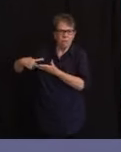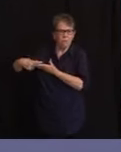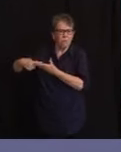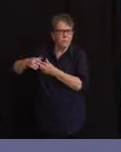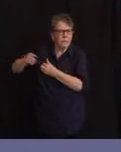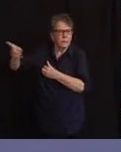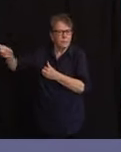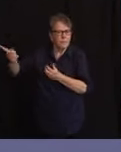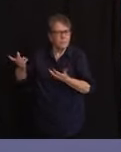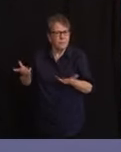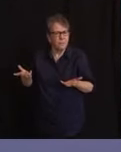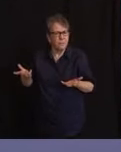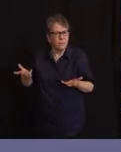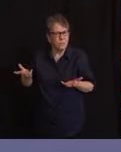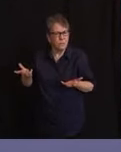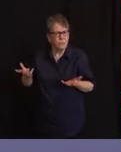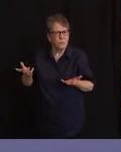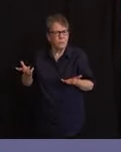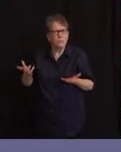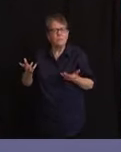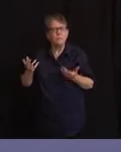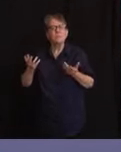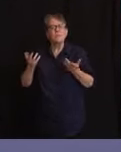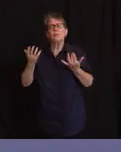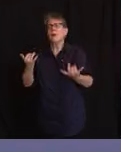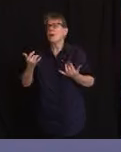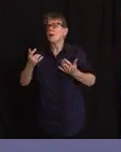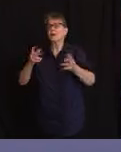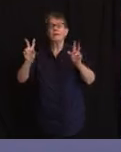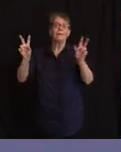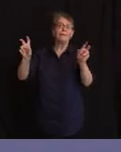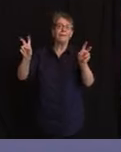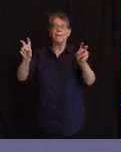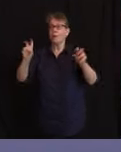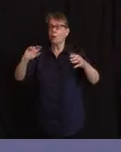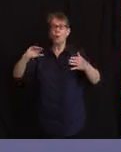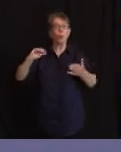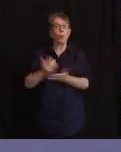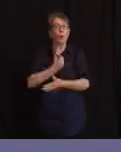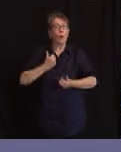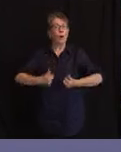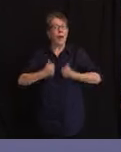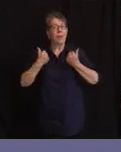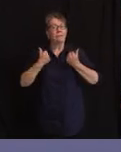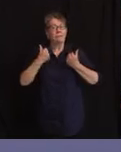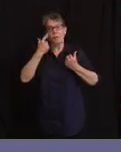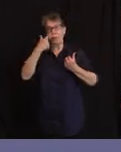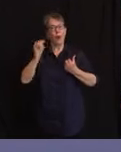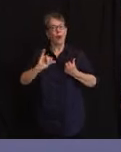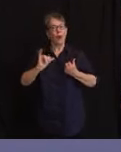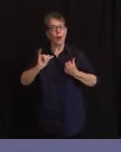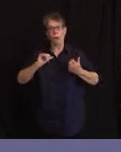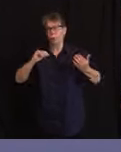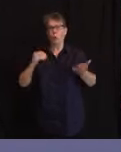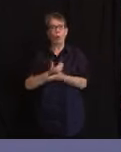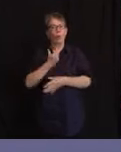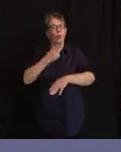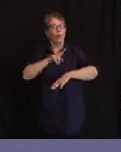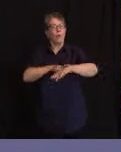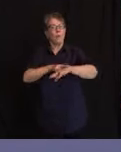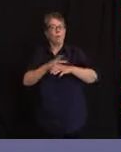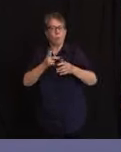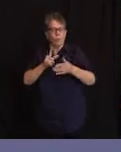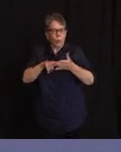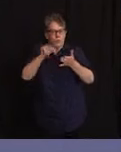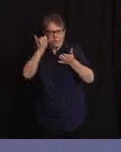reality. I hope, please God, in his sequencing of events, that the testing in